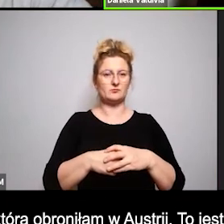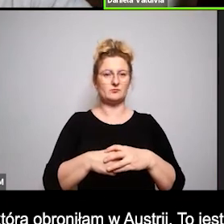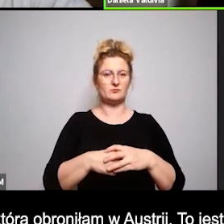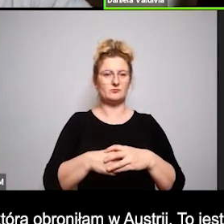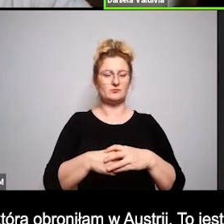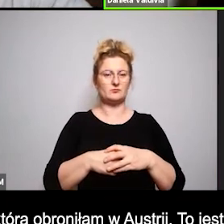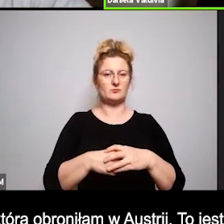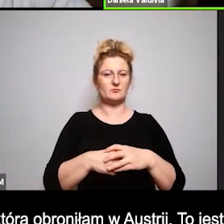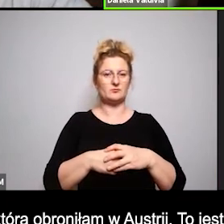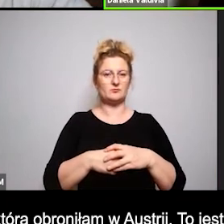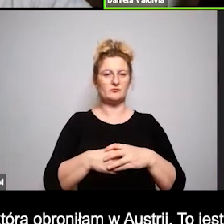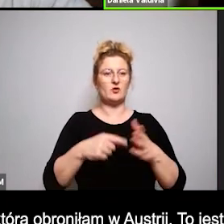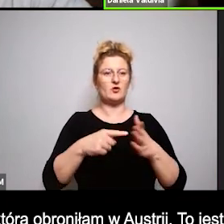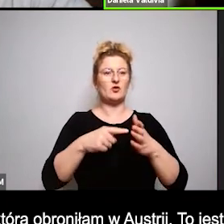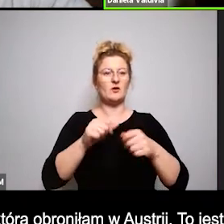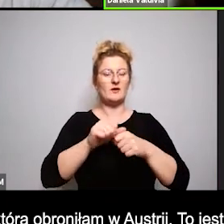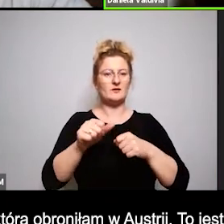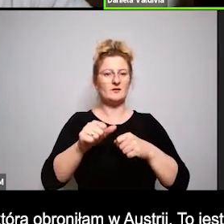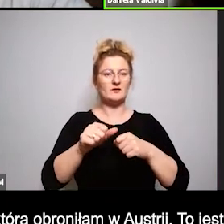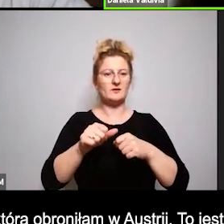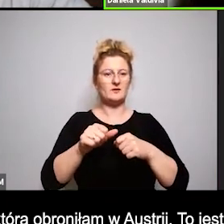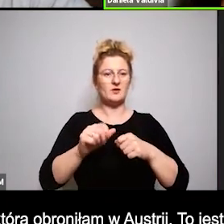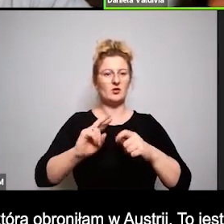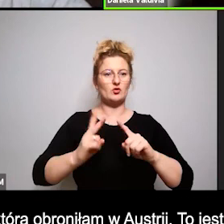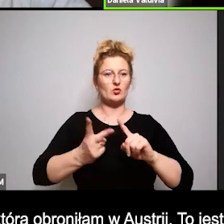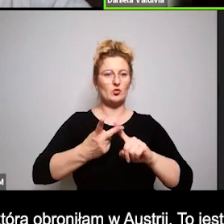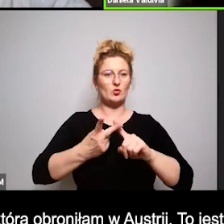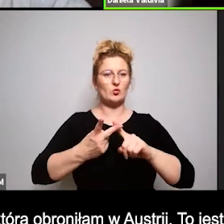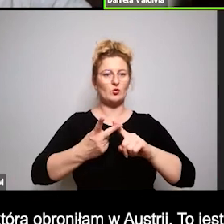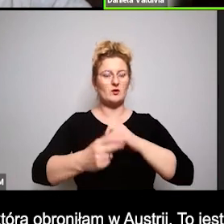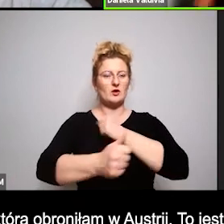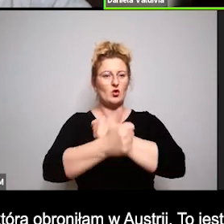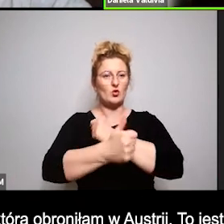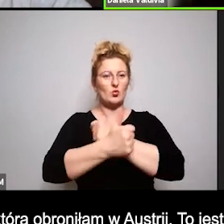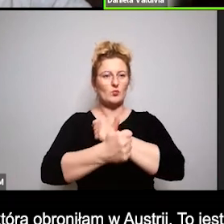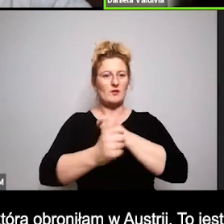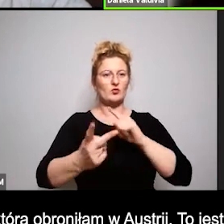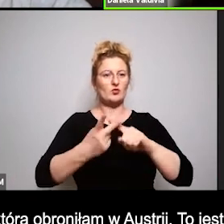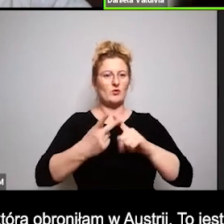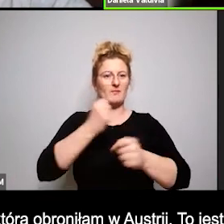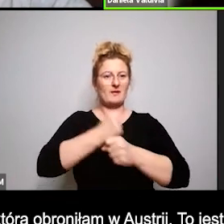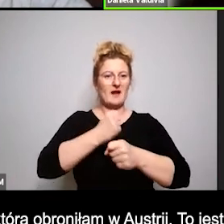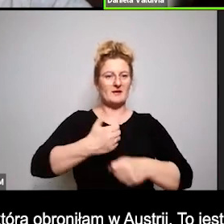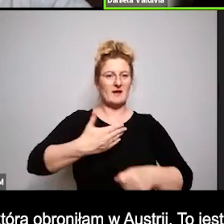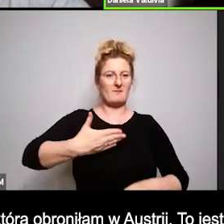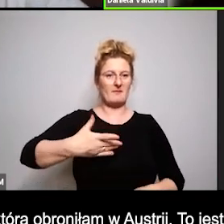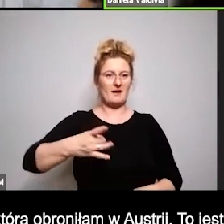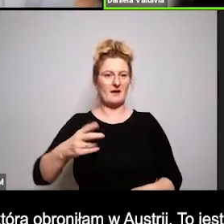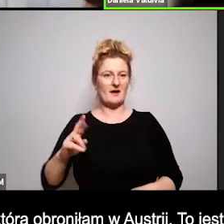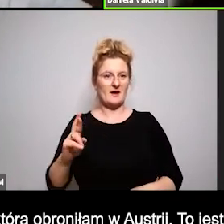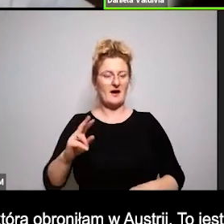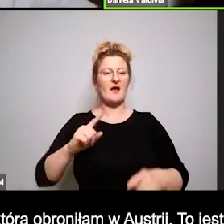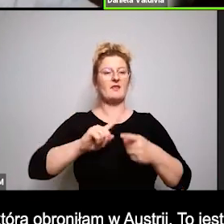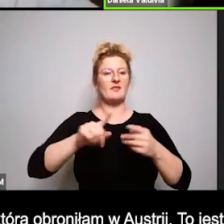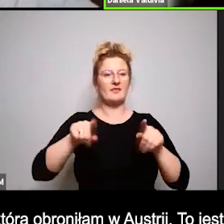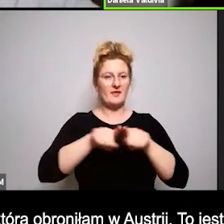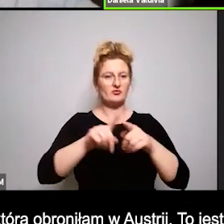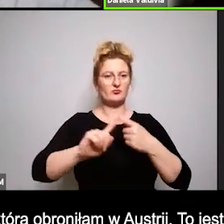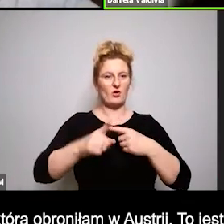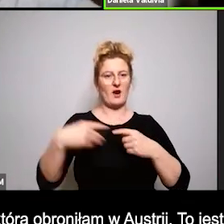you can find some tools if you read English, like if people can read English, so it's